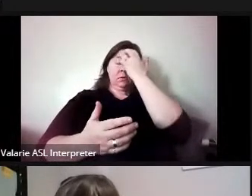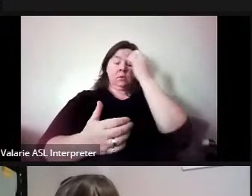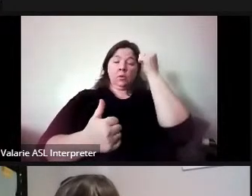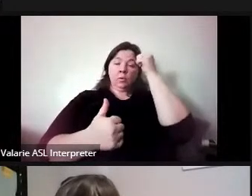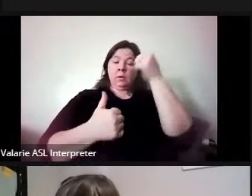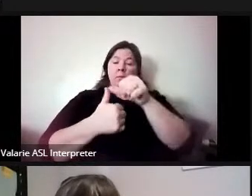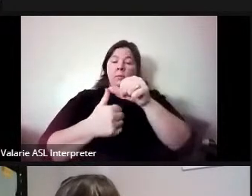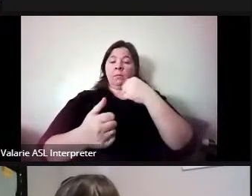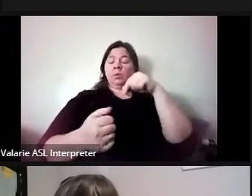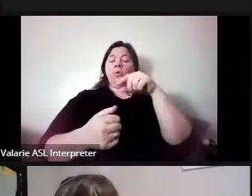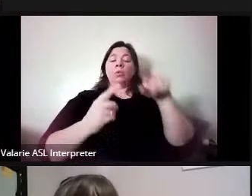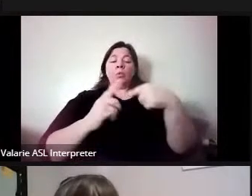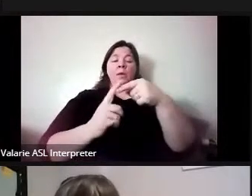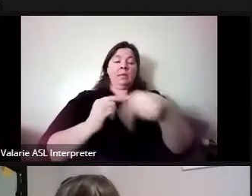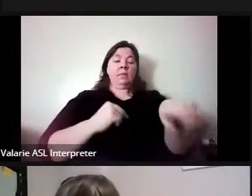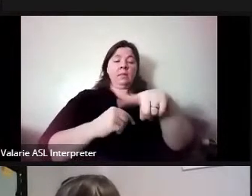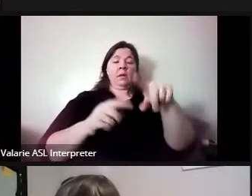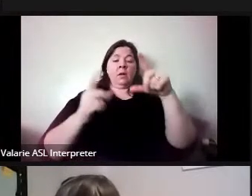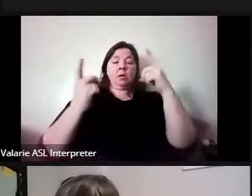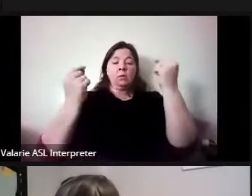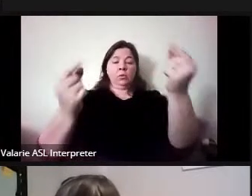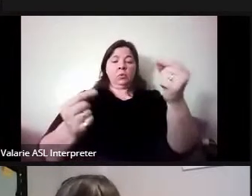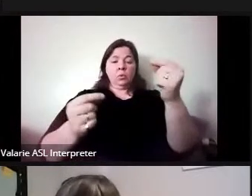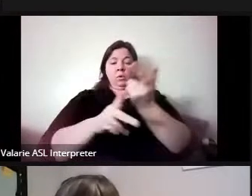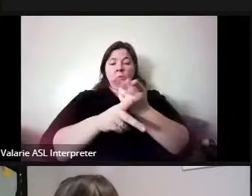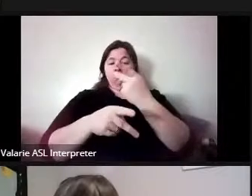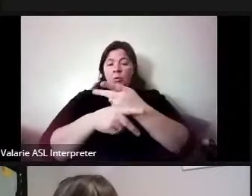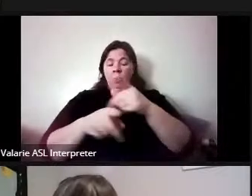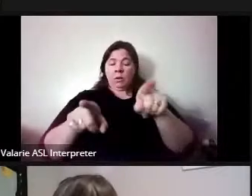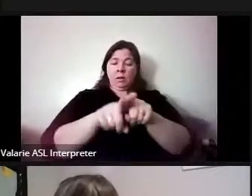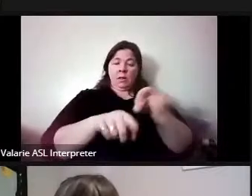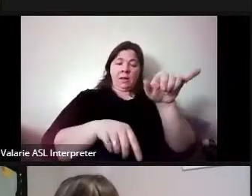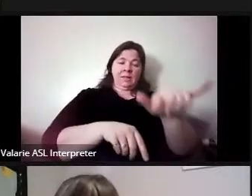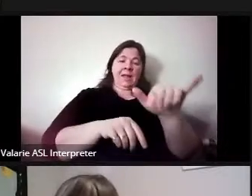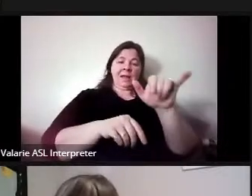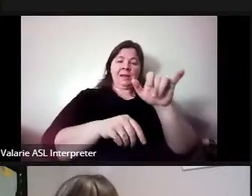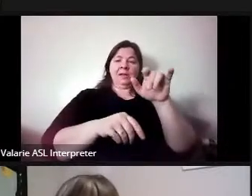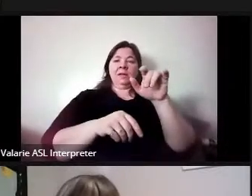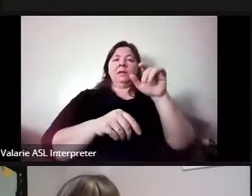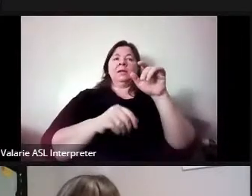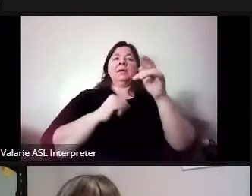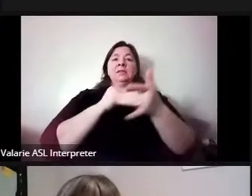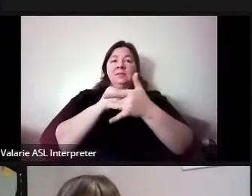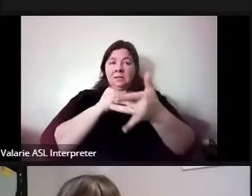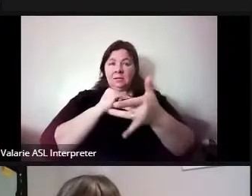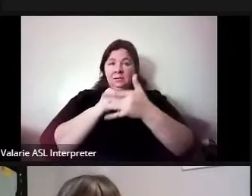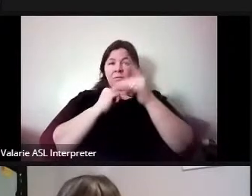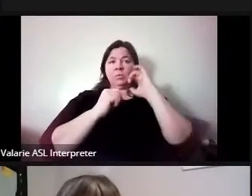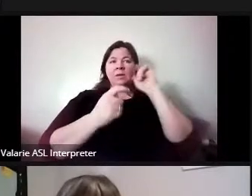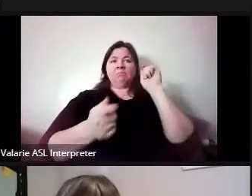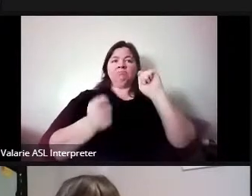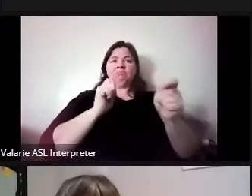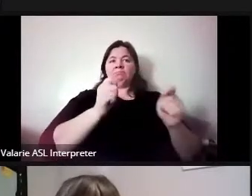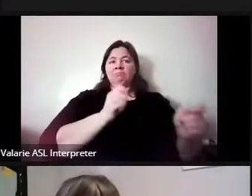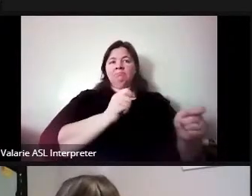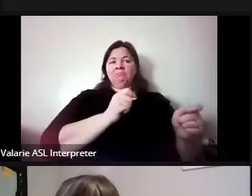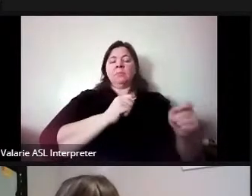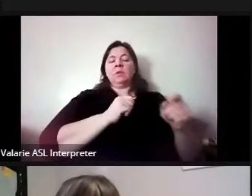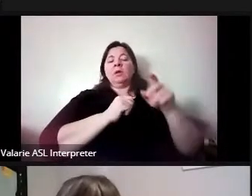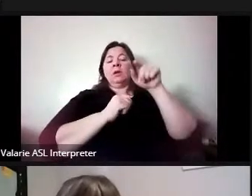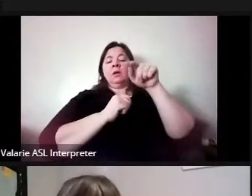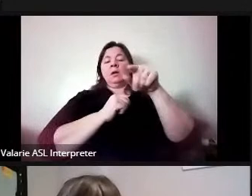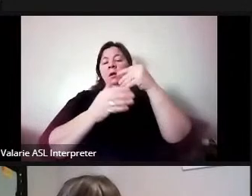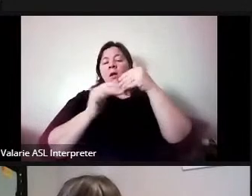that, the technicians adjust depending on how many people are using it. Now they can do